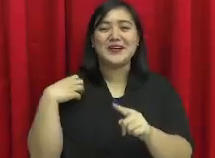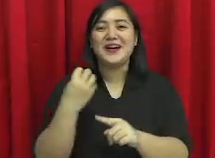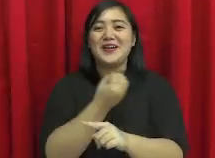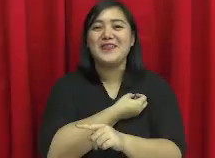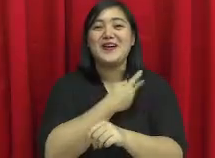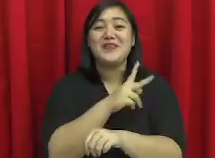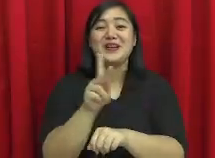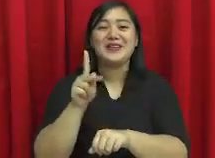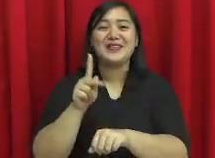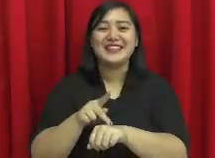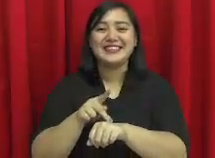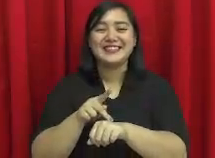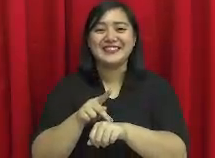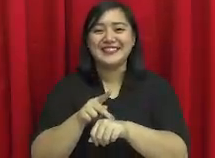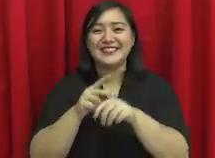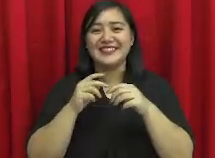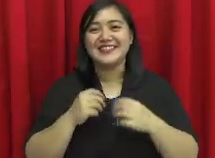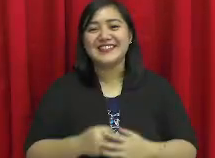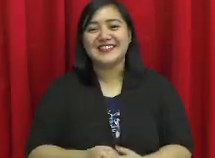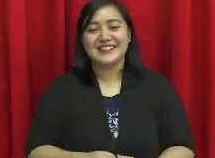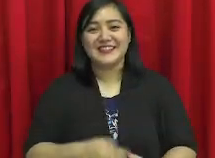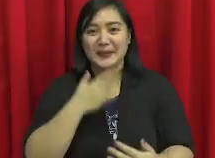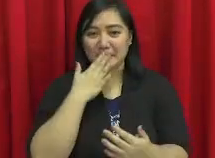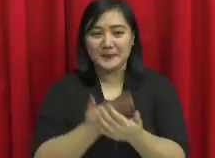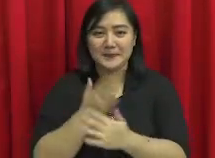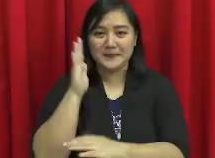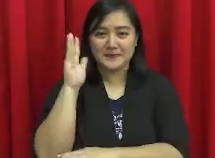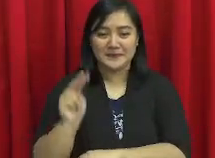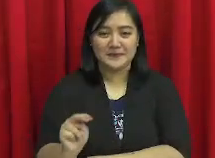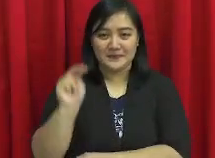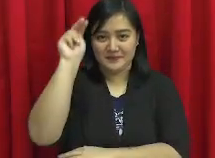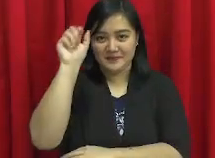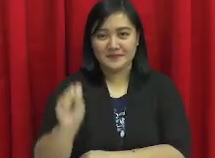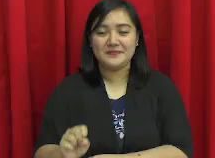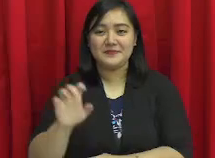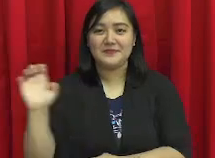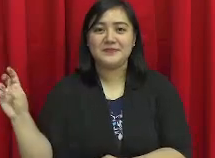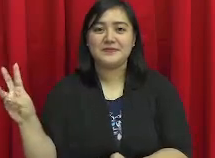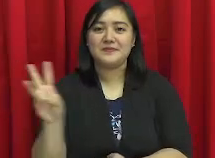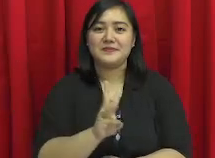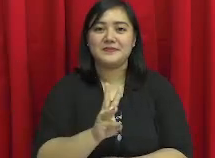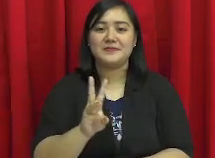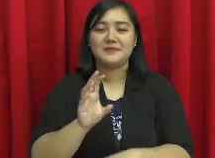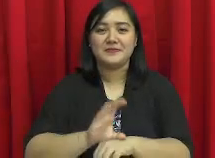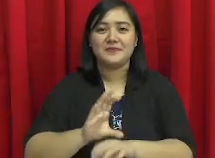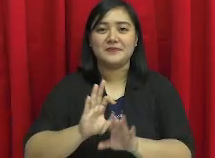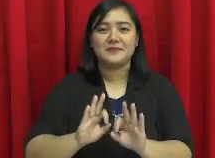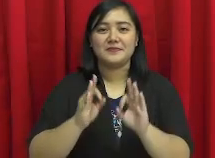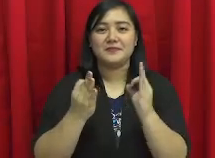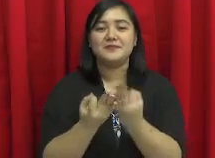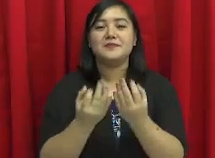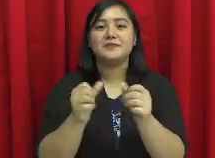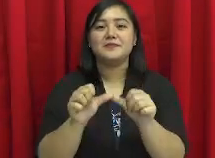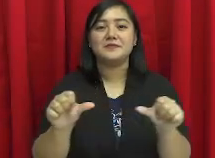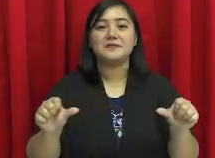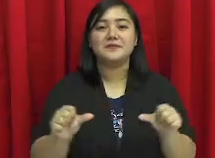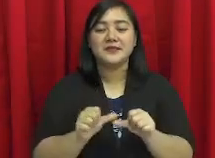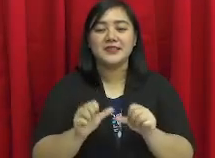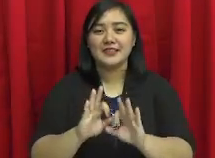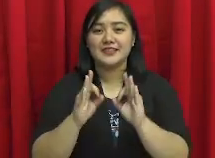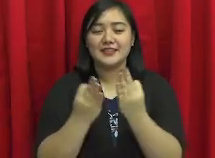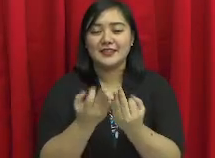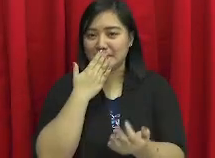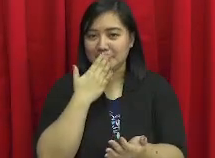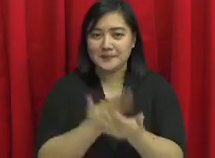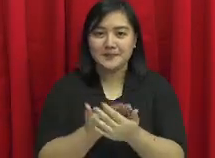na naman tayo. Magandang tanghali po sa inyo, North, South, East, West Corner, Church Family, Area Families. Magandang hapon